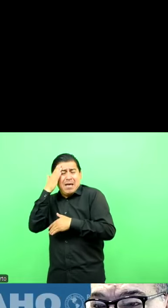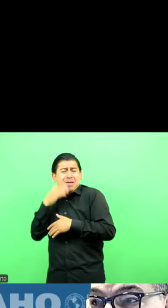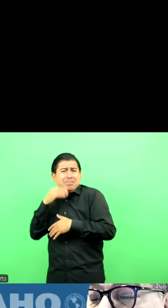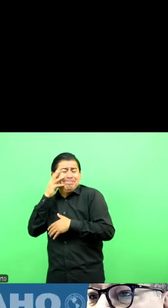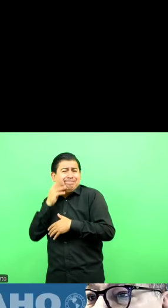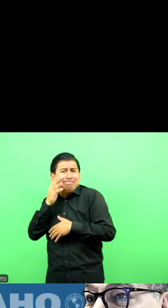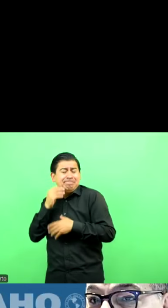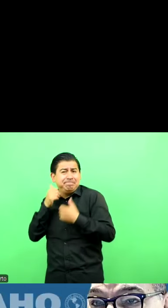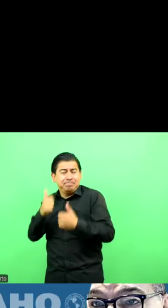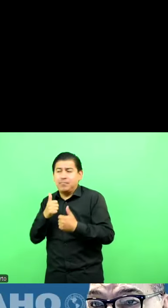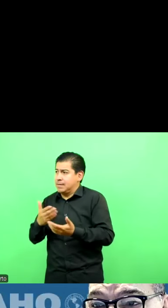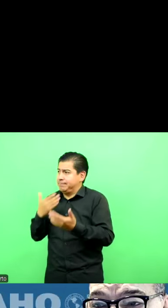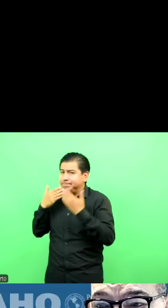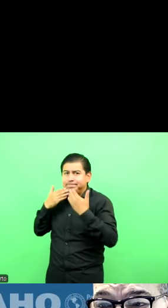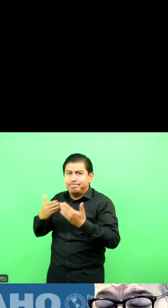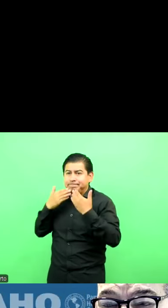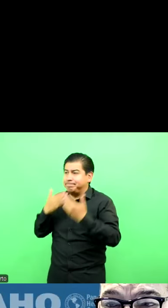experts,